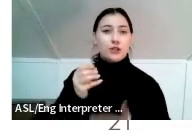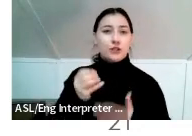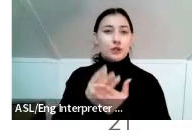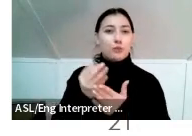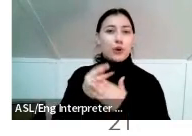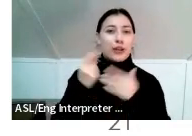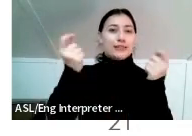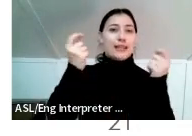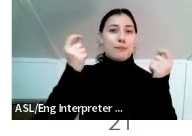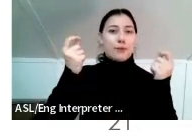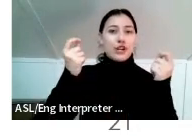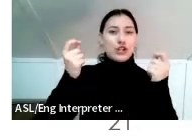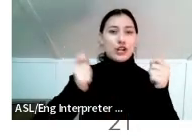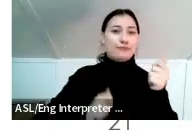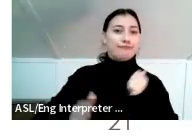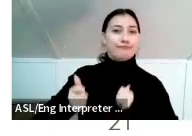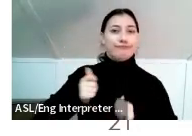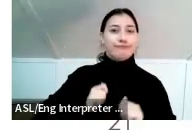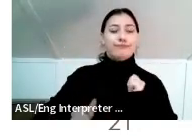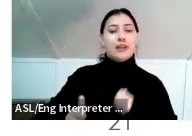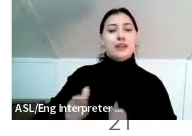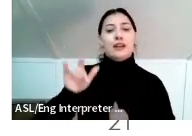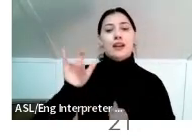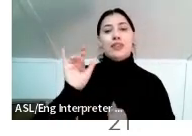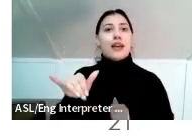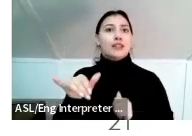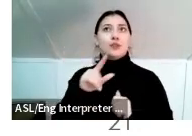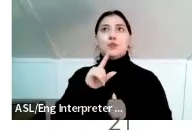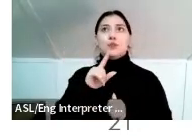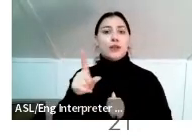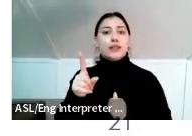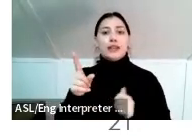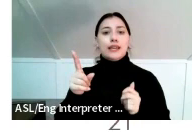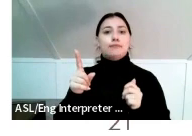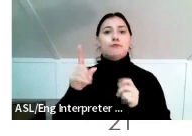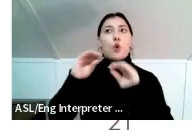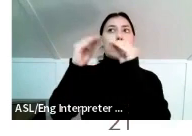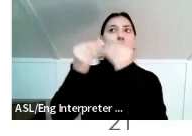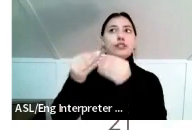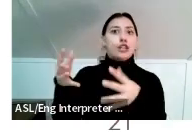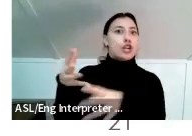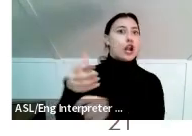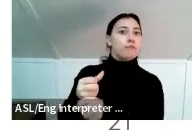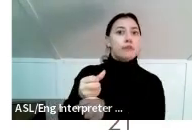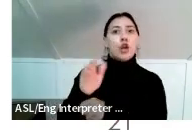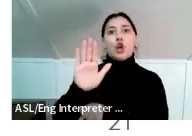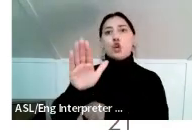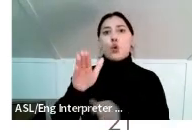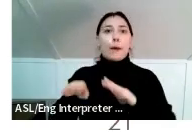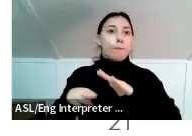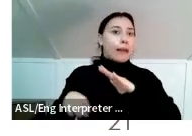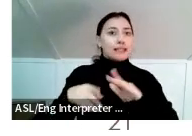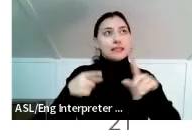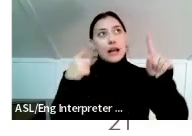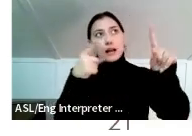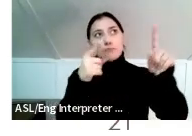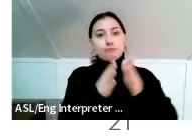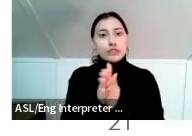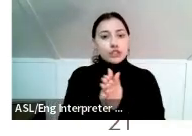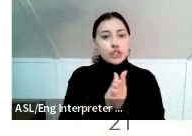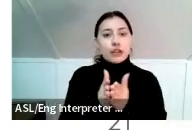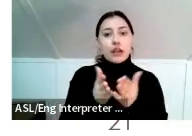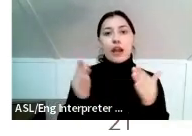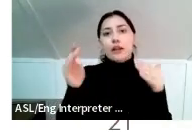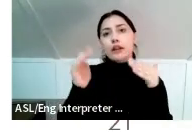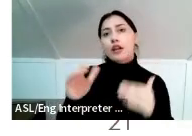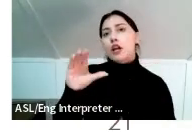overview is basic information. It is your mission and your core programming. And by core programming, we're looking